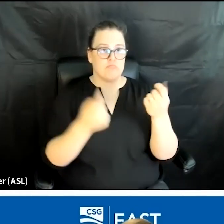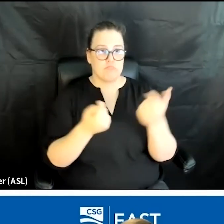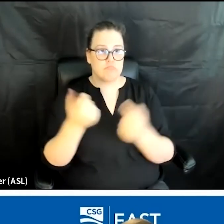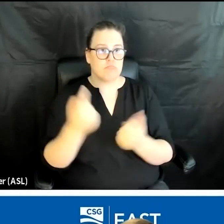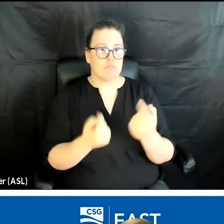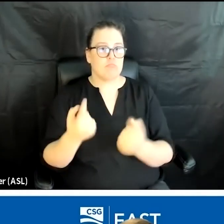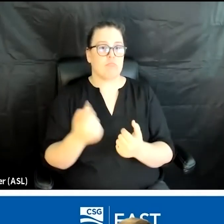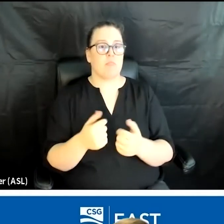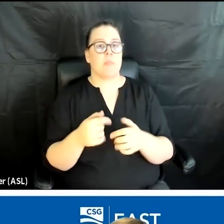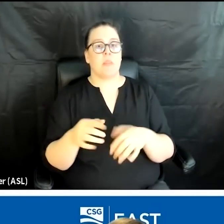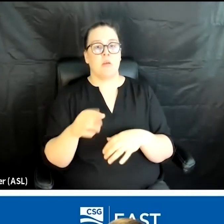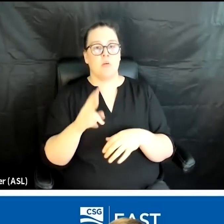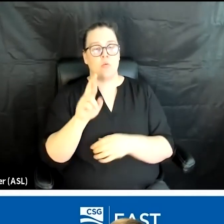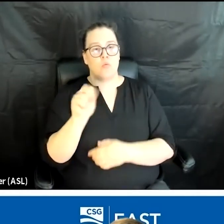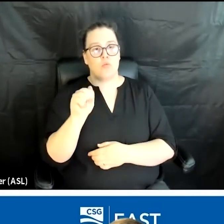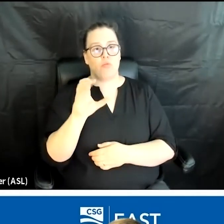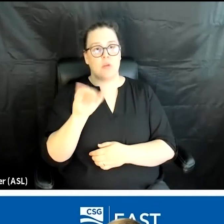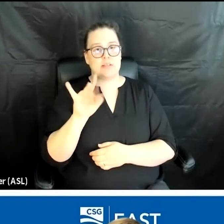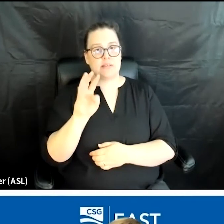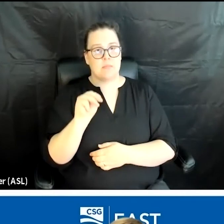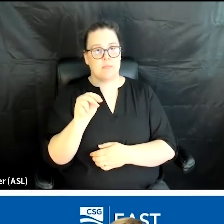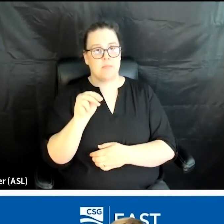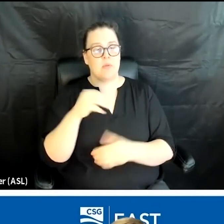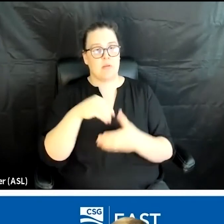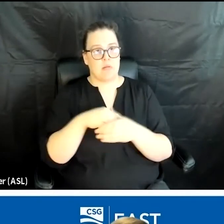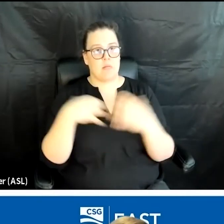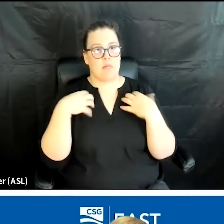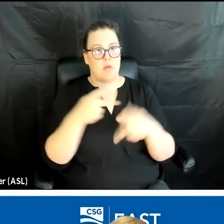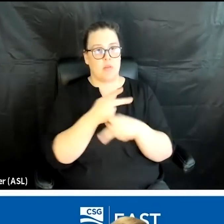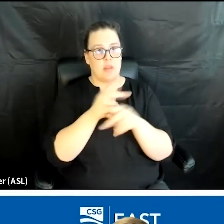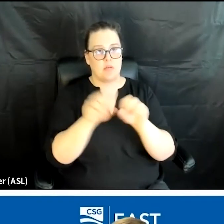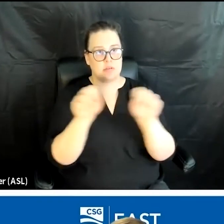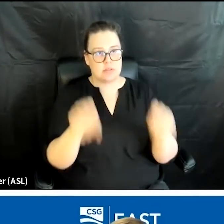So that's a couple of examples.